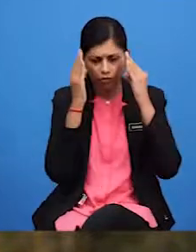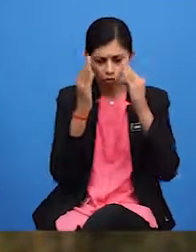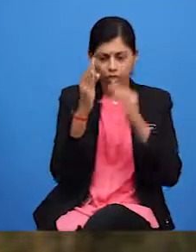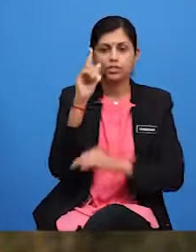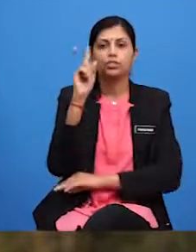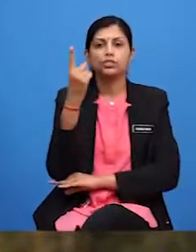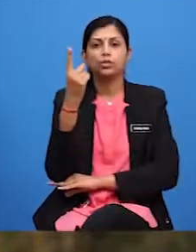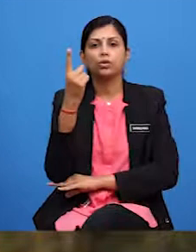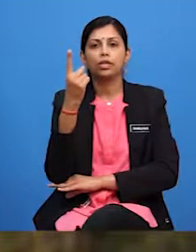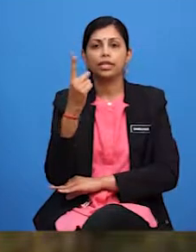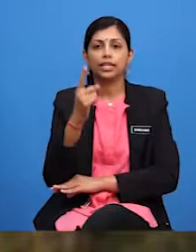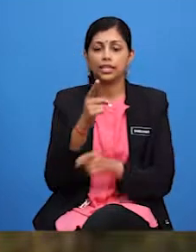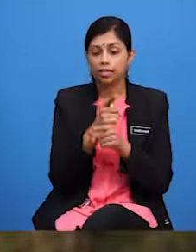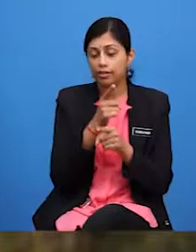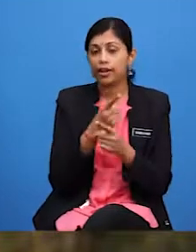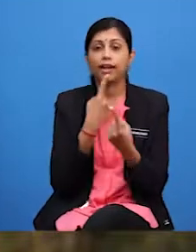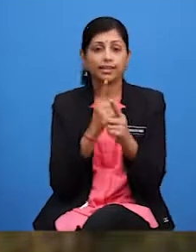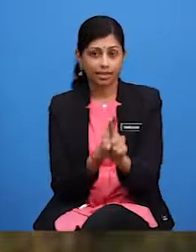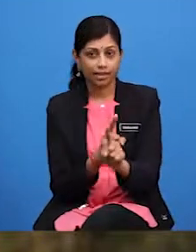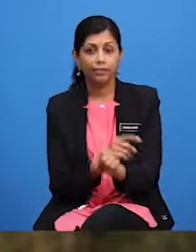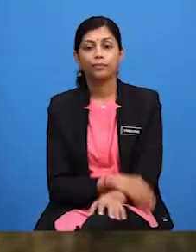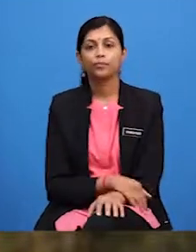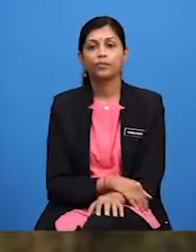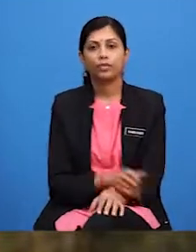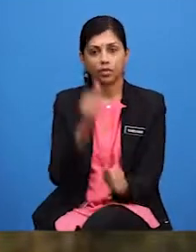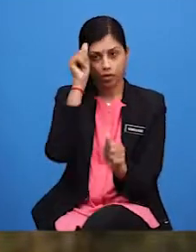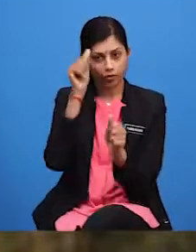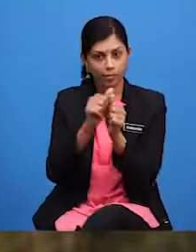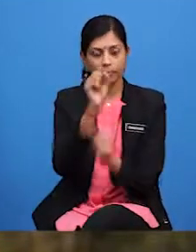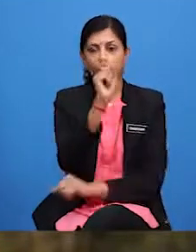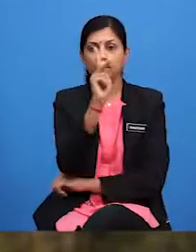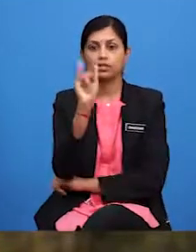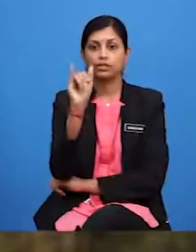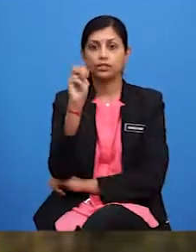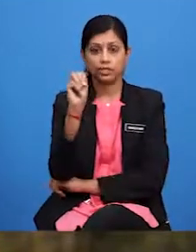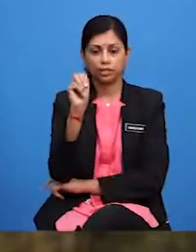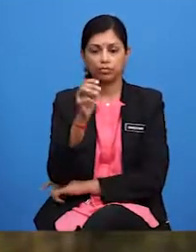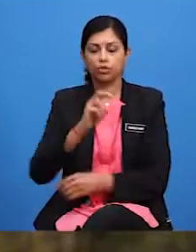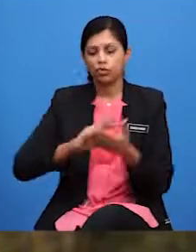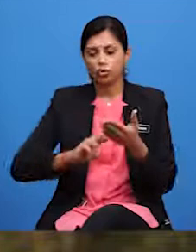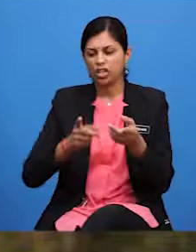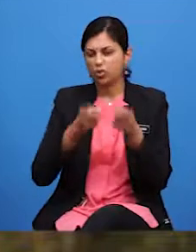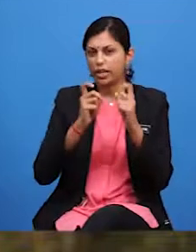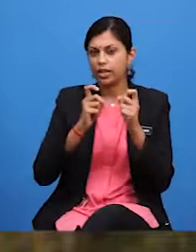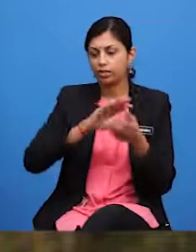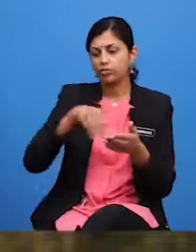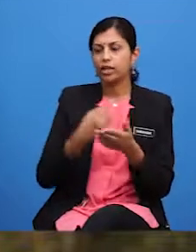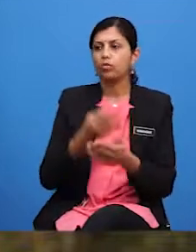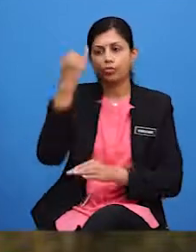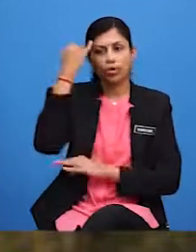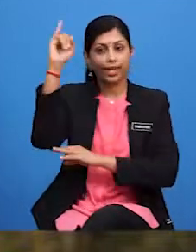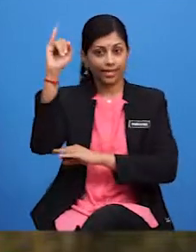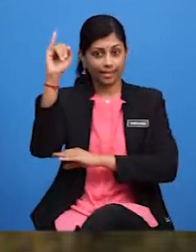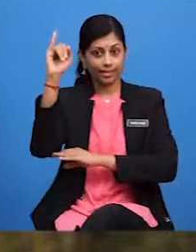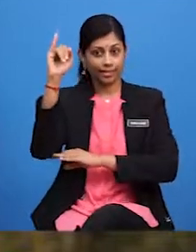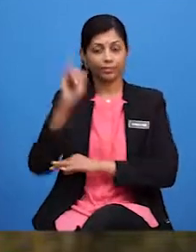the correct answer. Remember, skimming is reading very quickly to get an overall idea